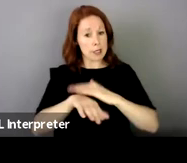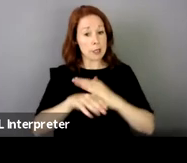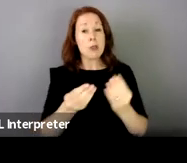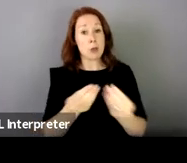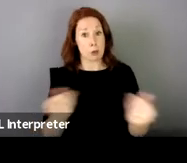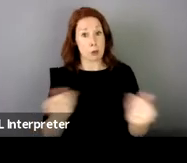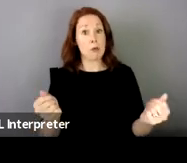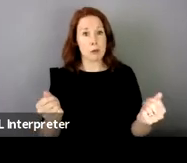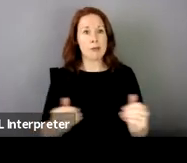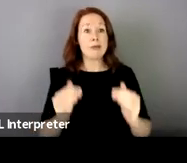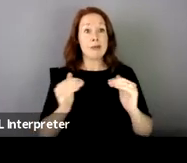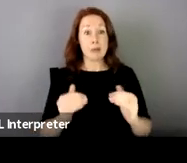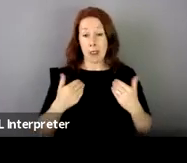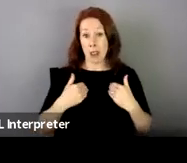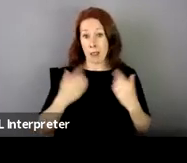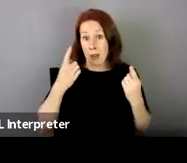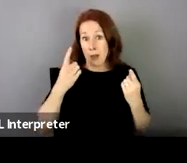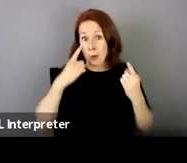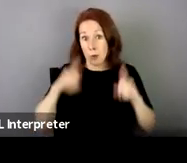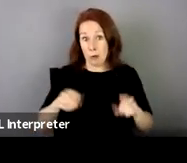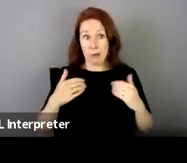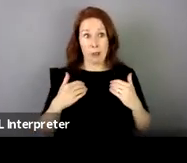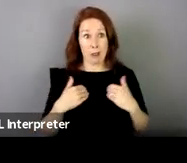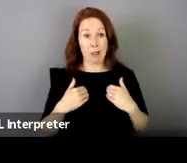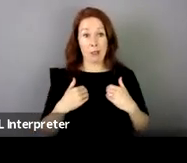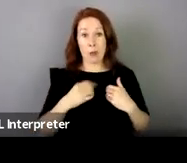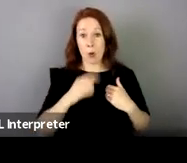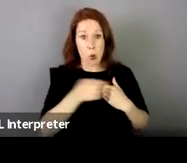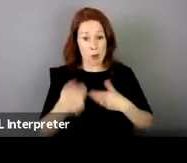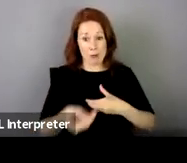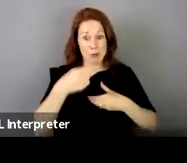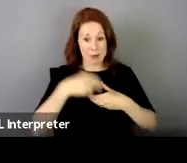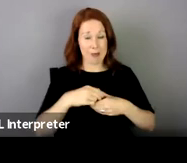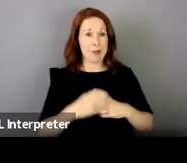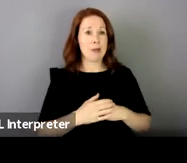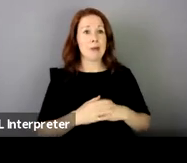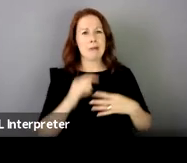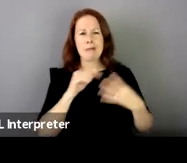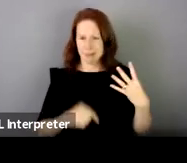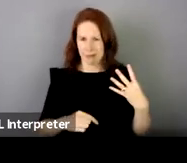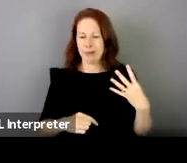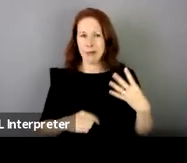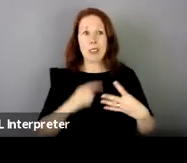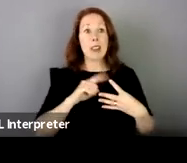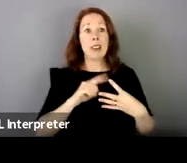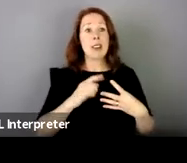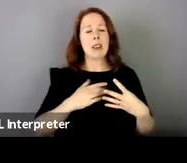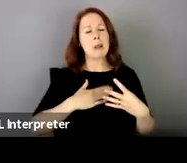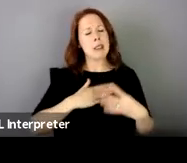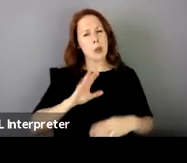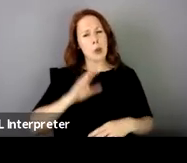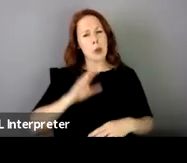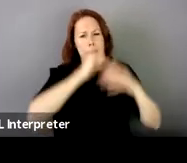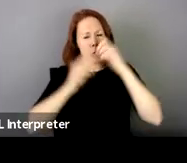I also have a few agreements to put up for our live participants tonight. The first is we ask that everyone checks their assumptions. This